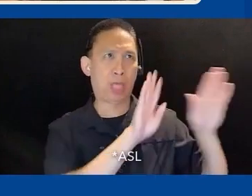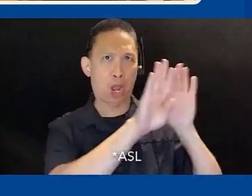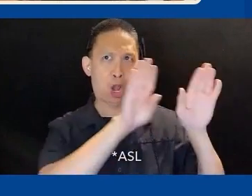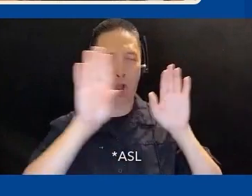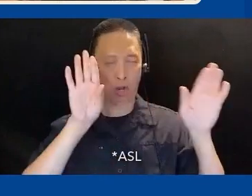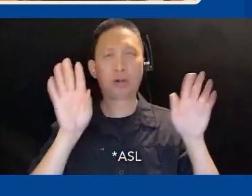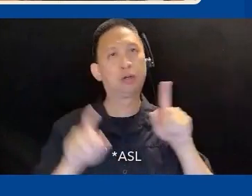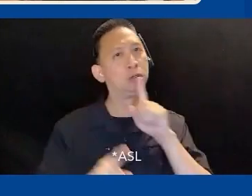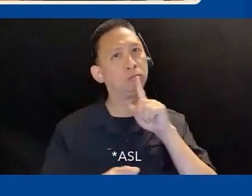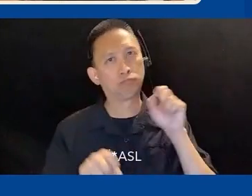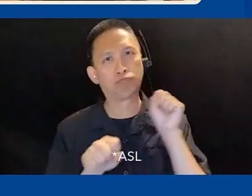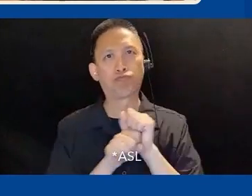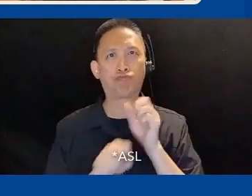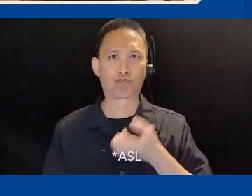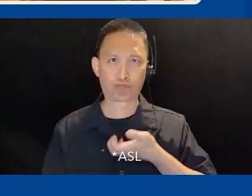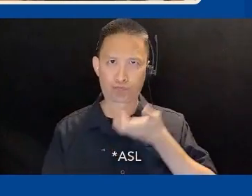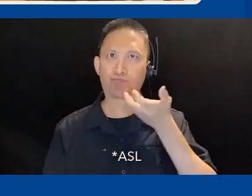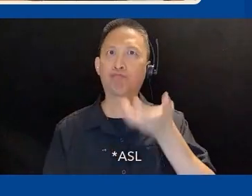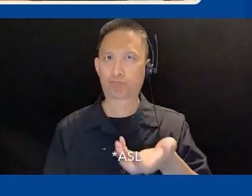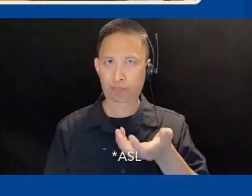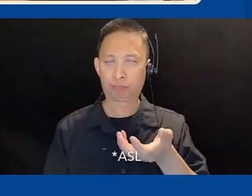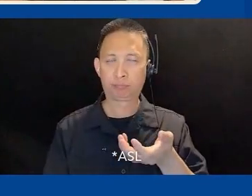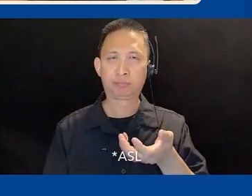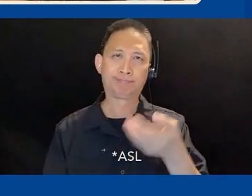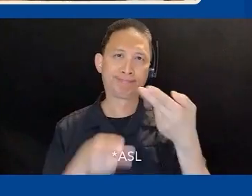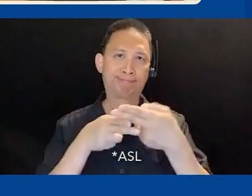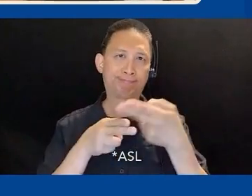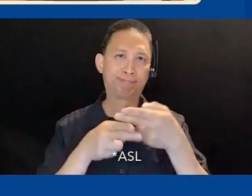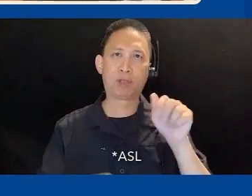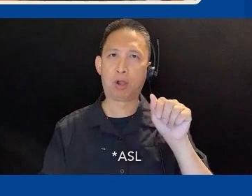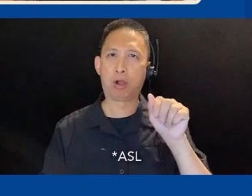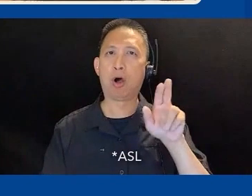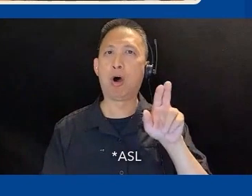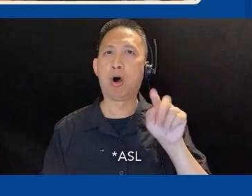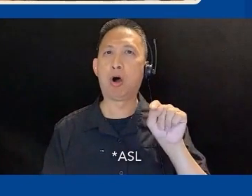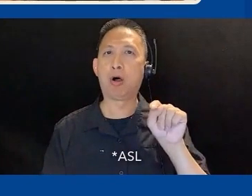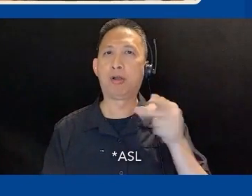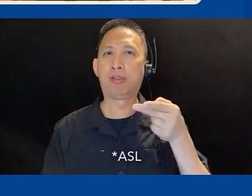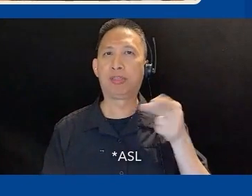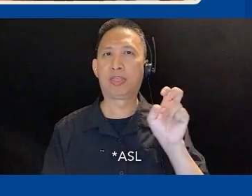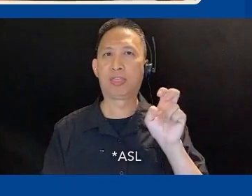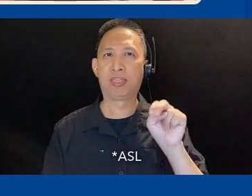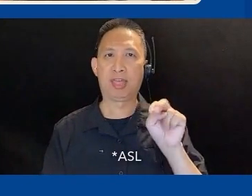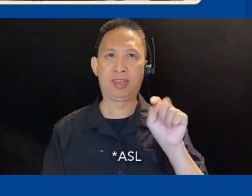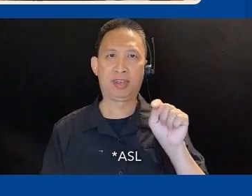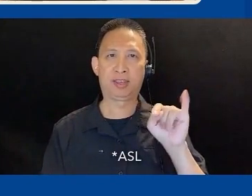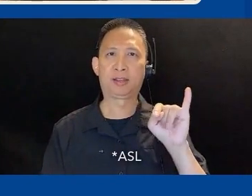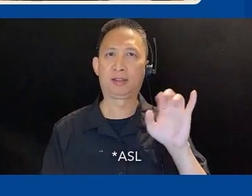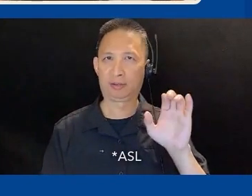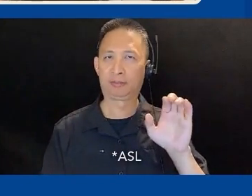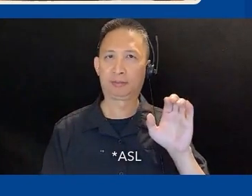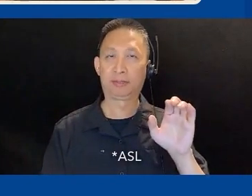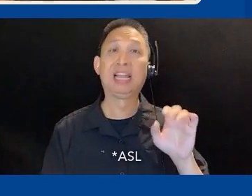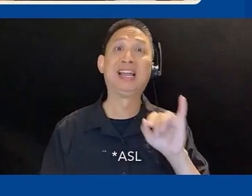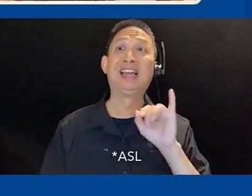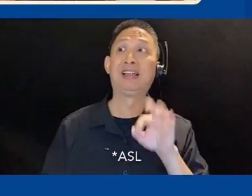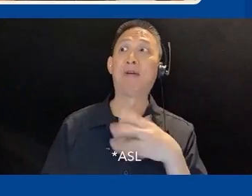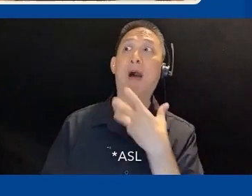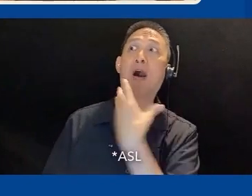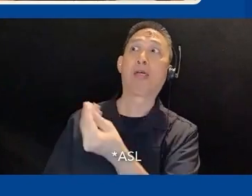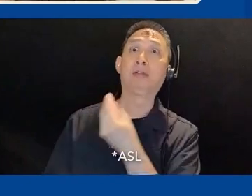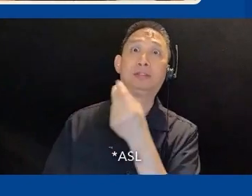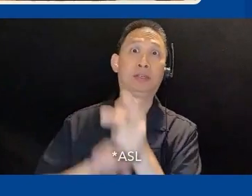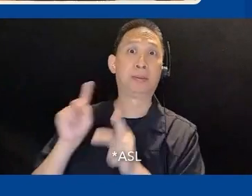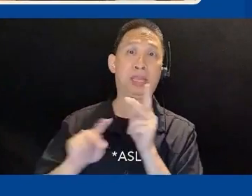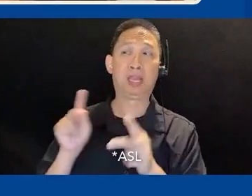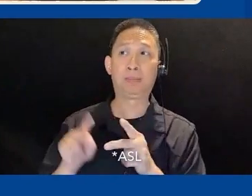And when we have people that tell stories that are not from those communities, we're going to find ourselves disappointed in